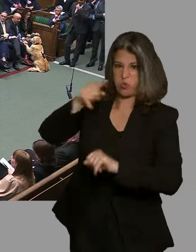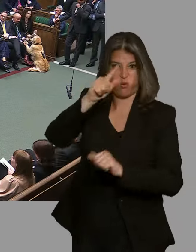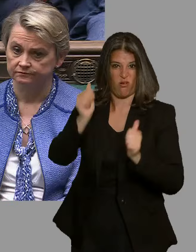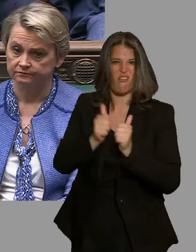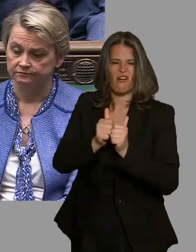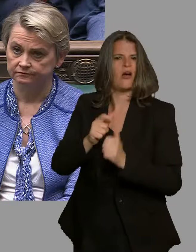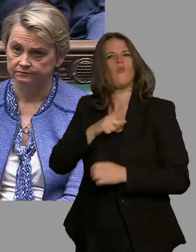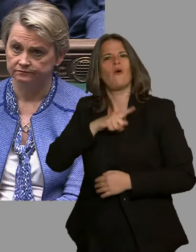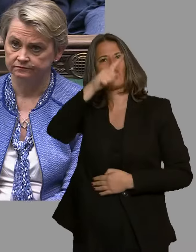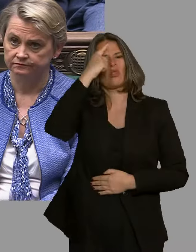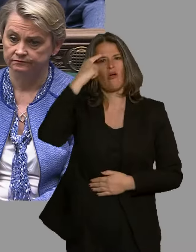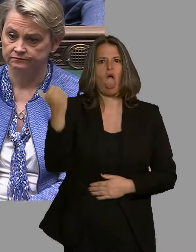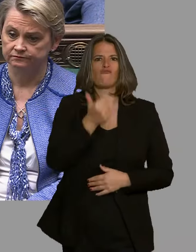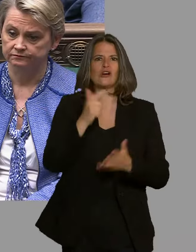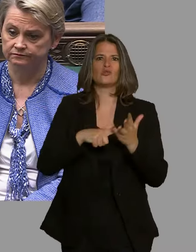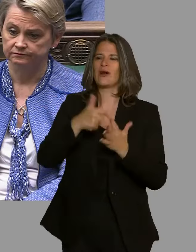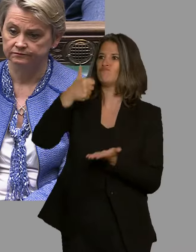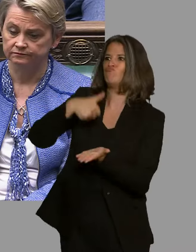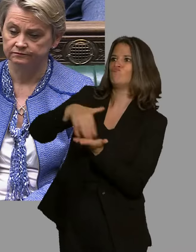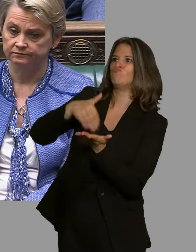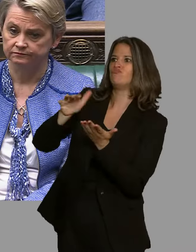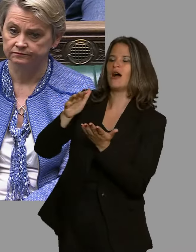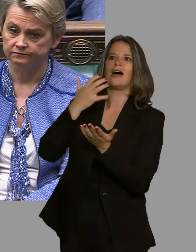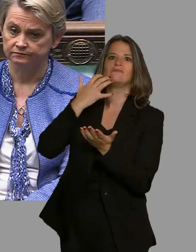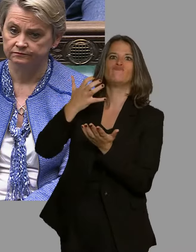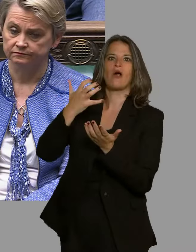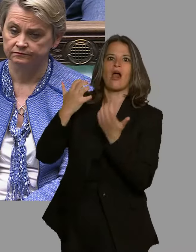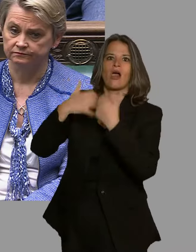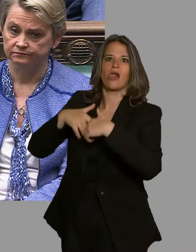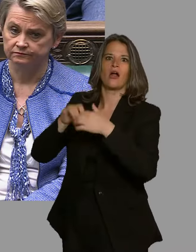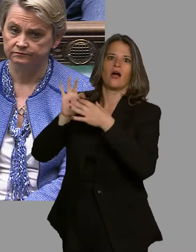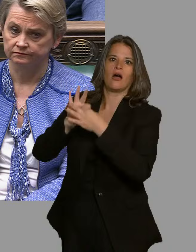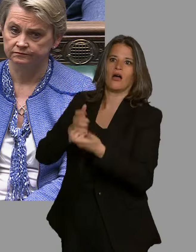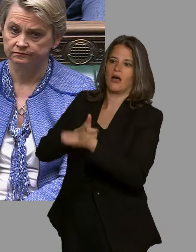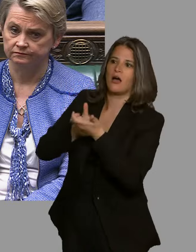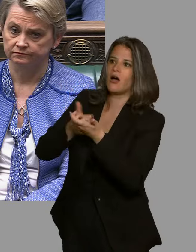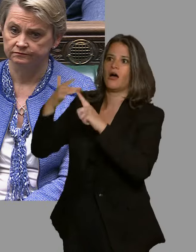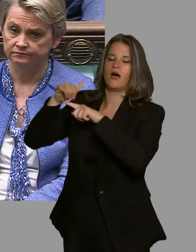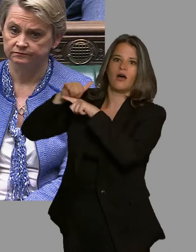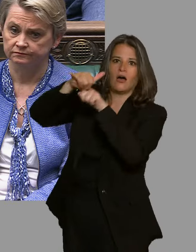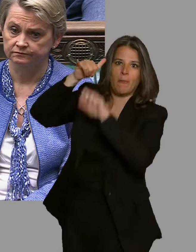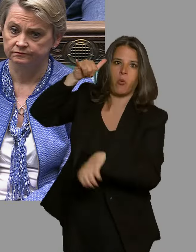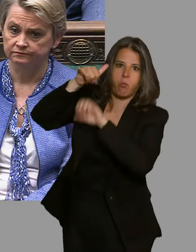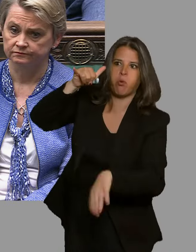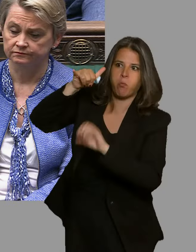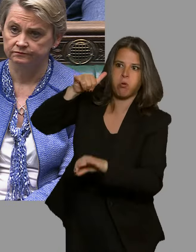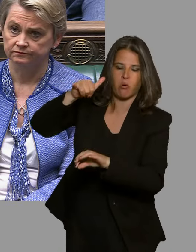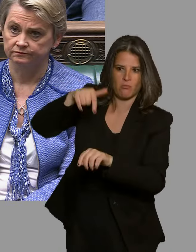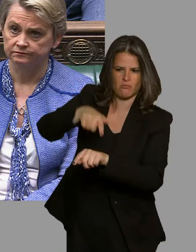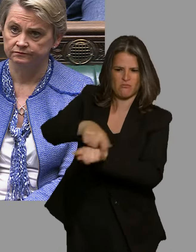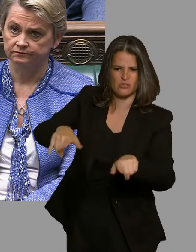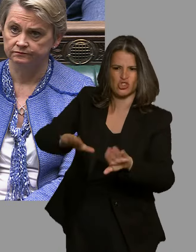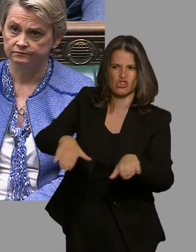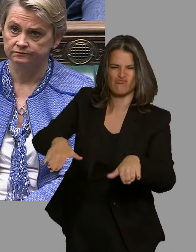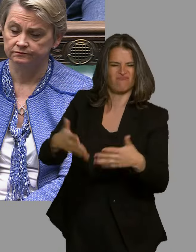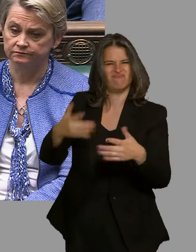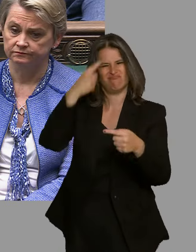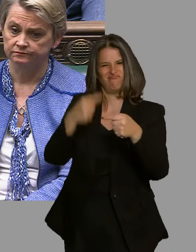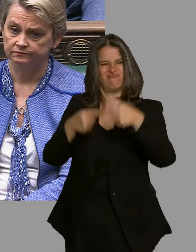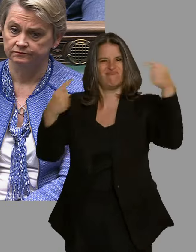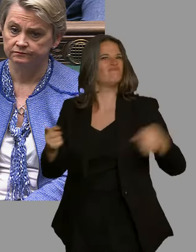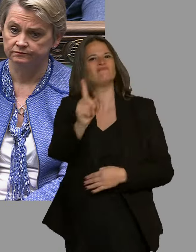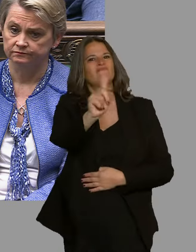What we contribute into a pot is parts for fighter jets. And if